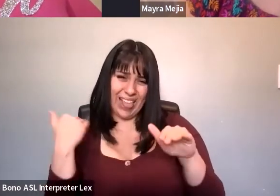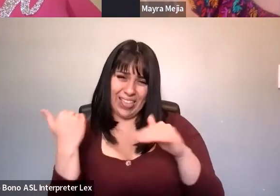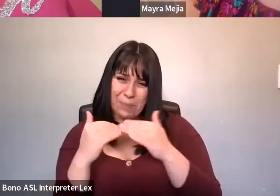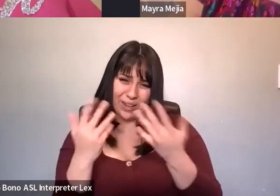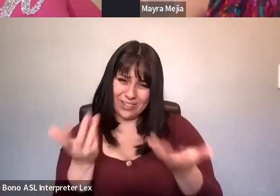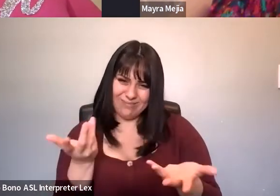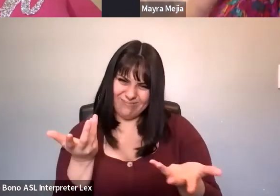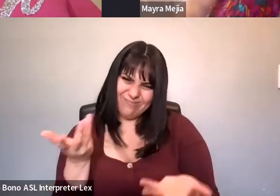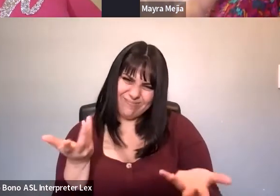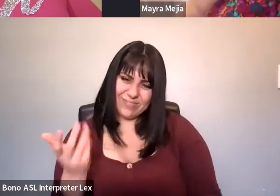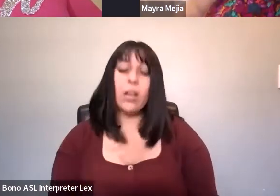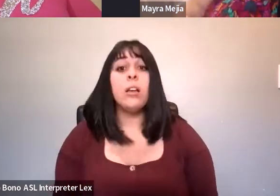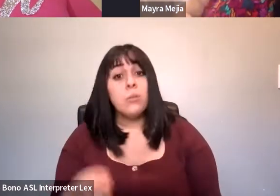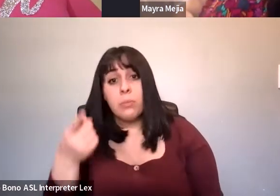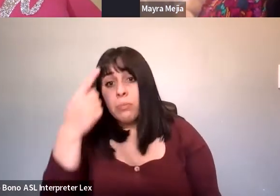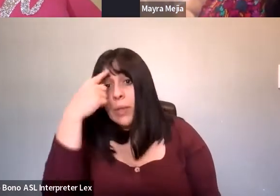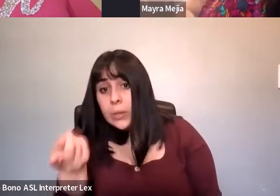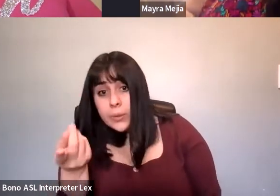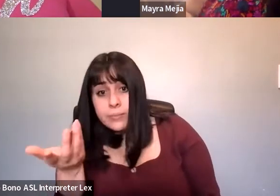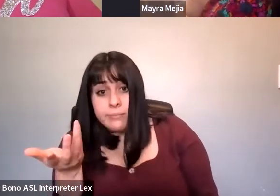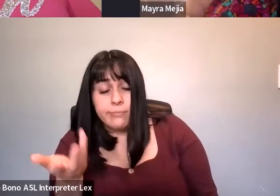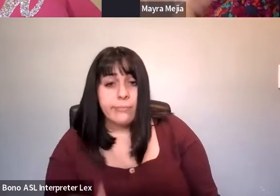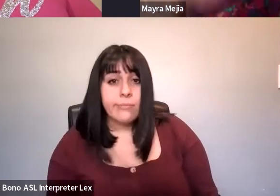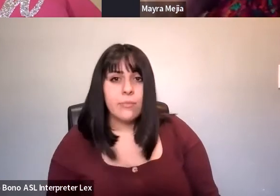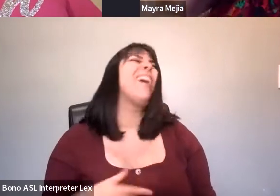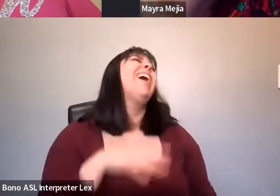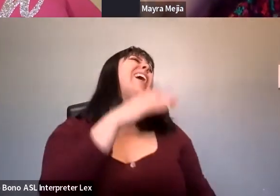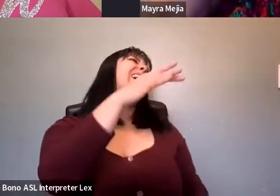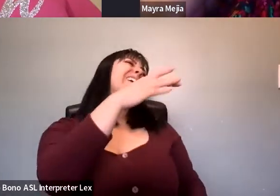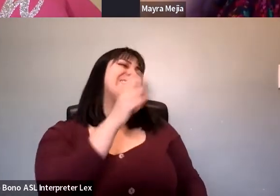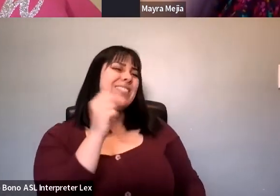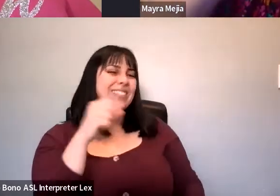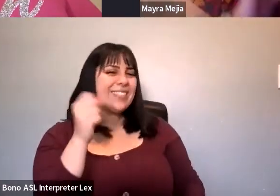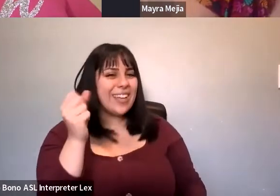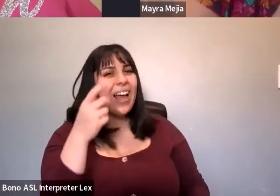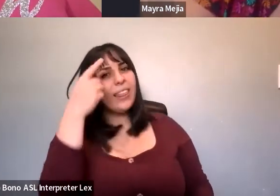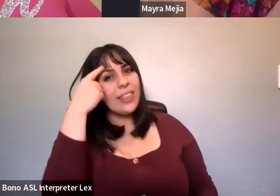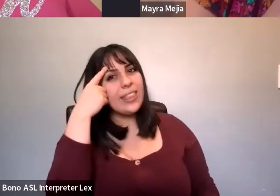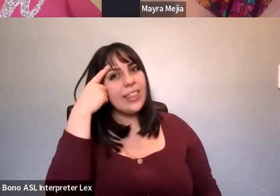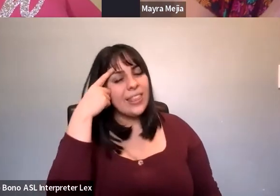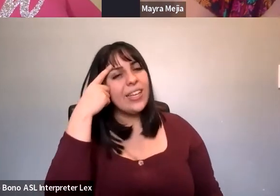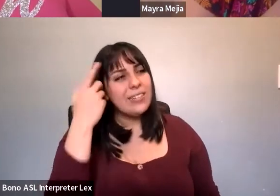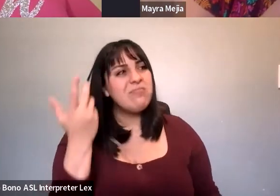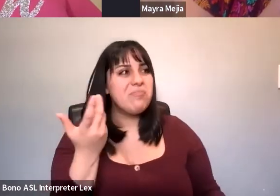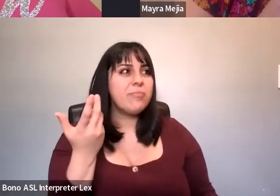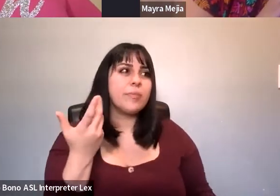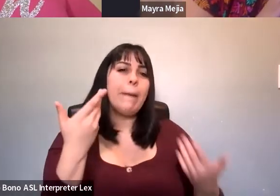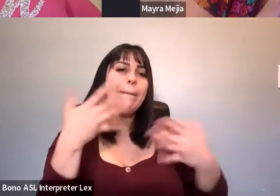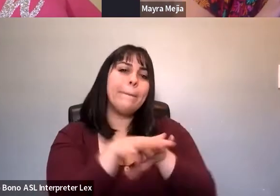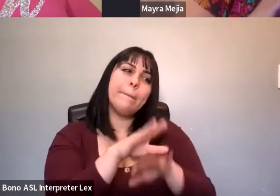think? Yeah, I definitely think so. I think mainstream media and like